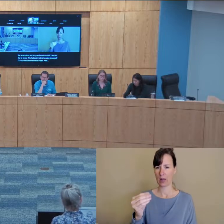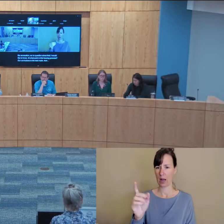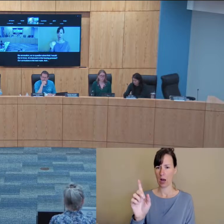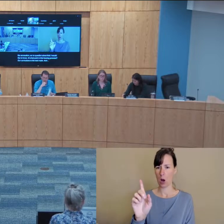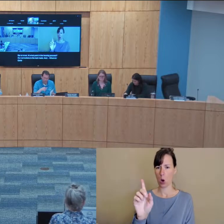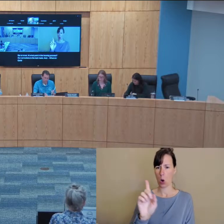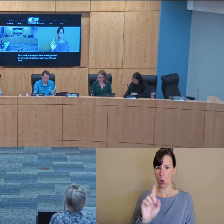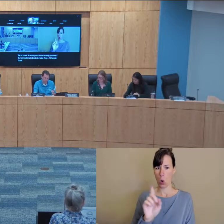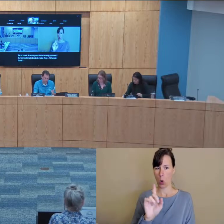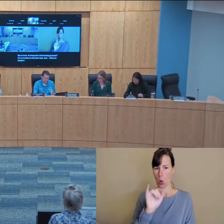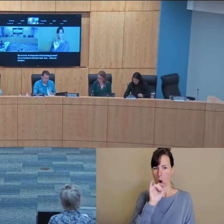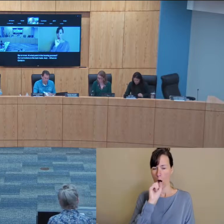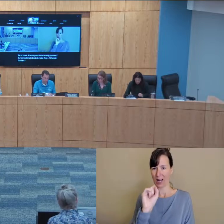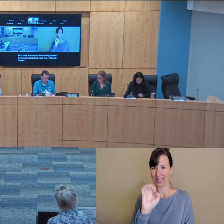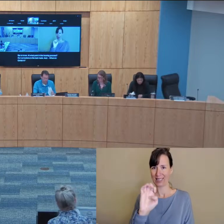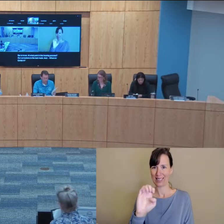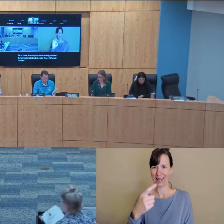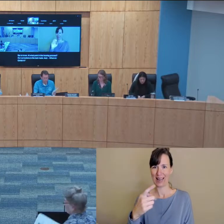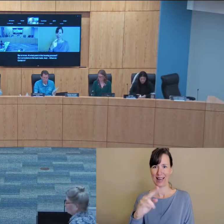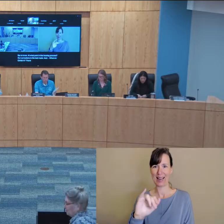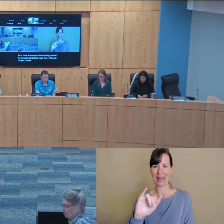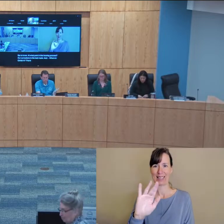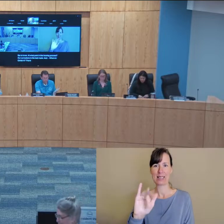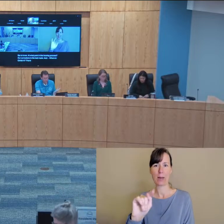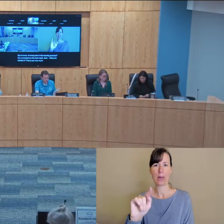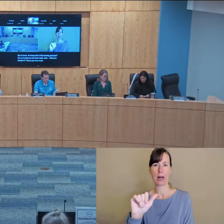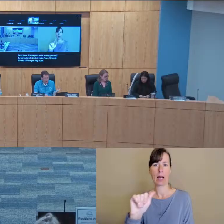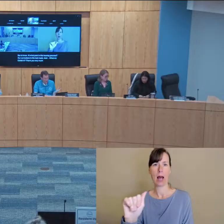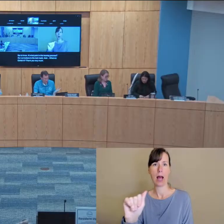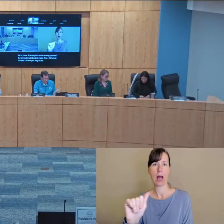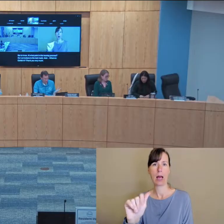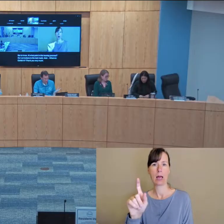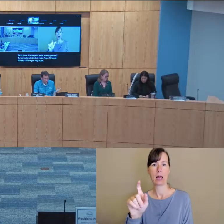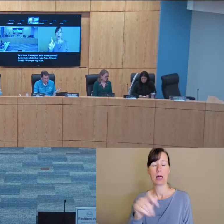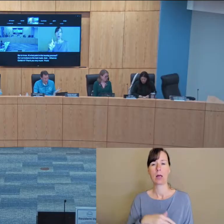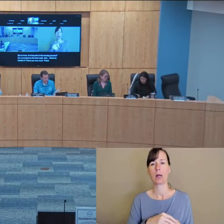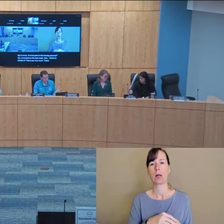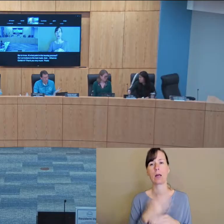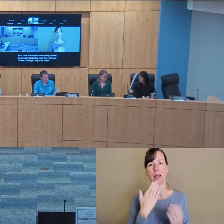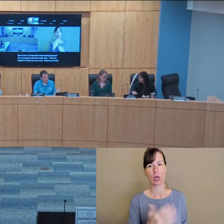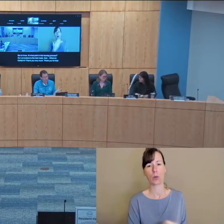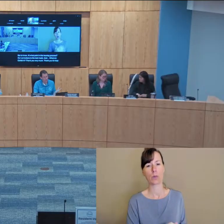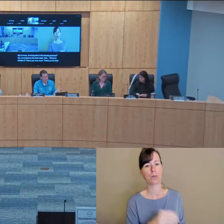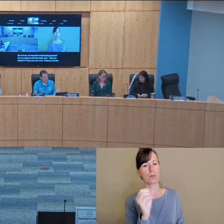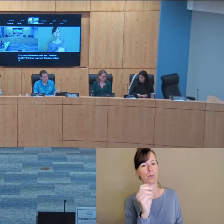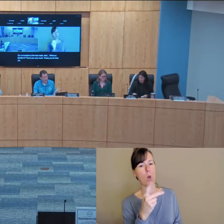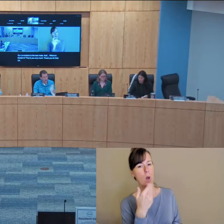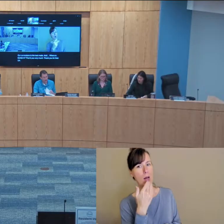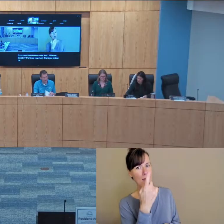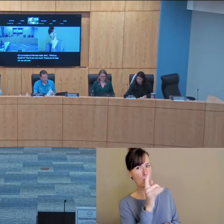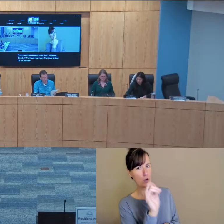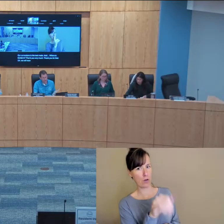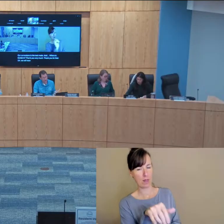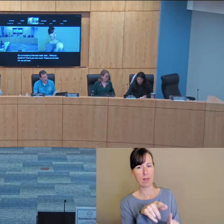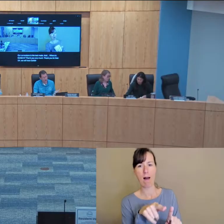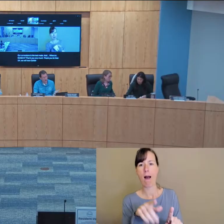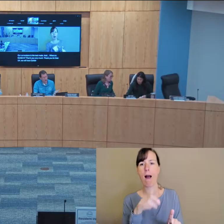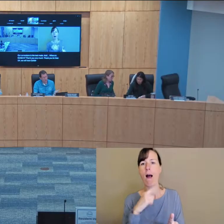A? Thank you very much. Thank you for that. We will have Exhibit